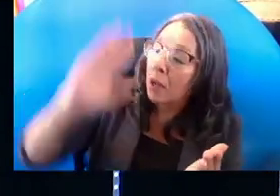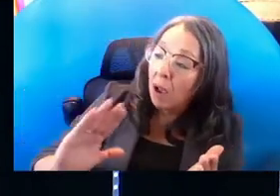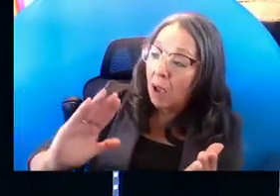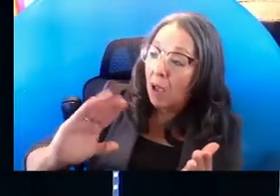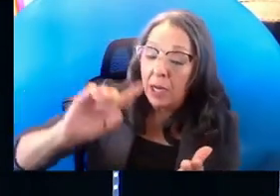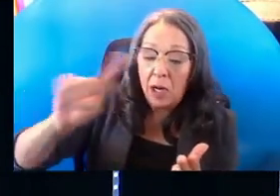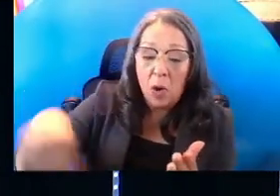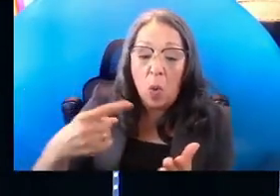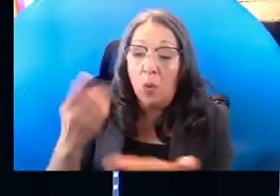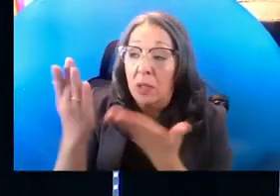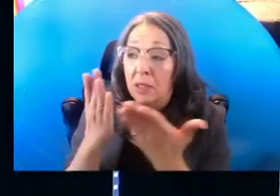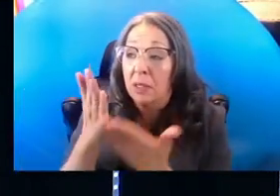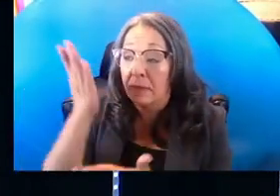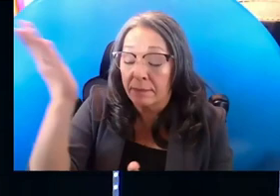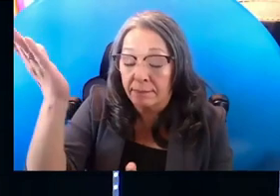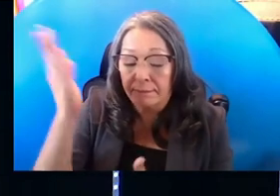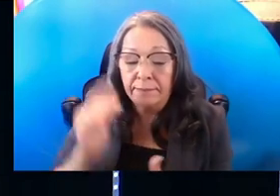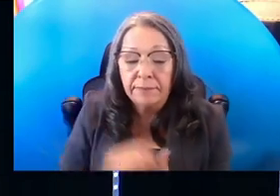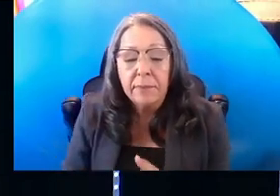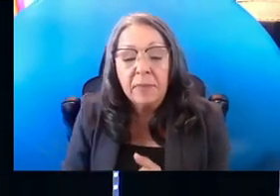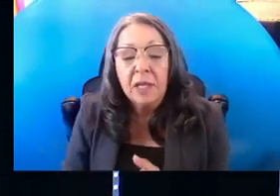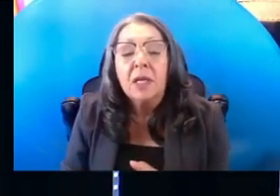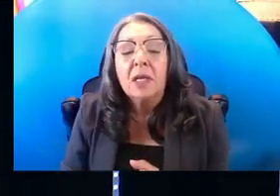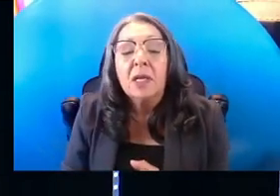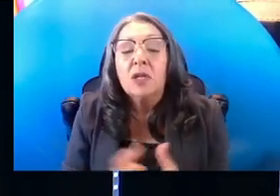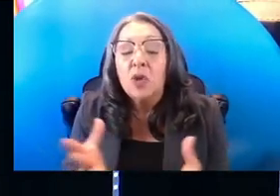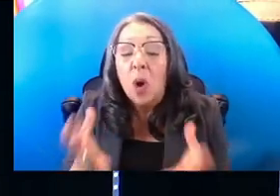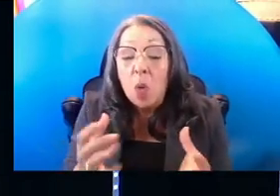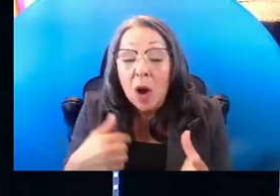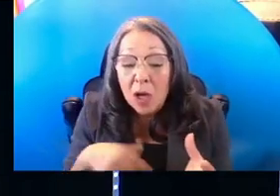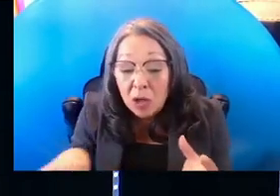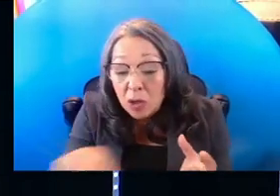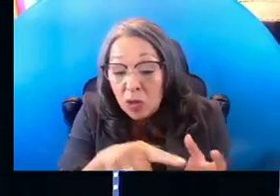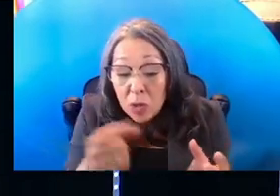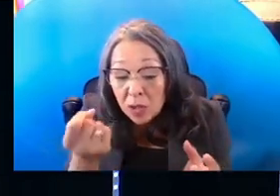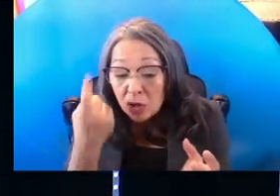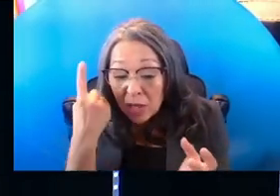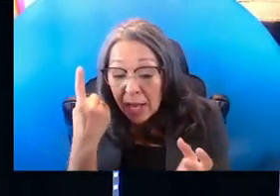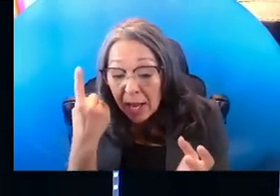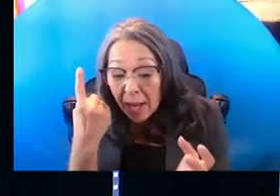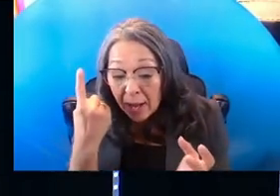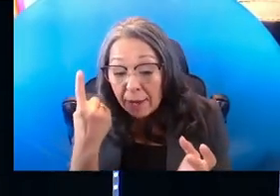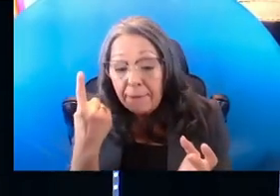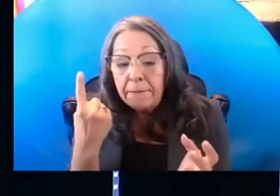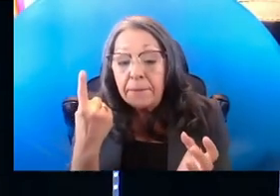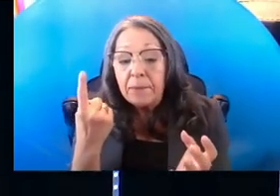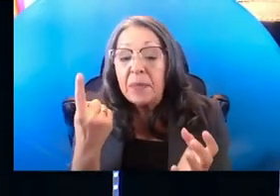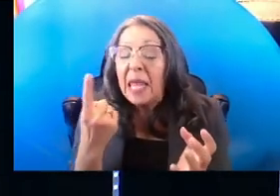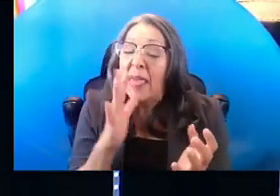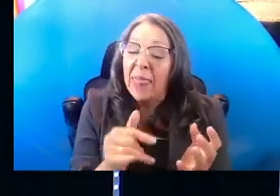So here's what this is, okay? First thing I want us to see is that, again, it was in this very weak moment for